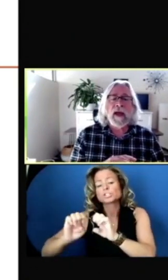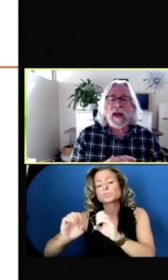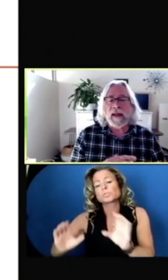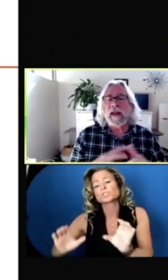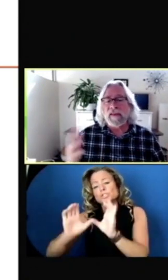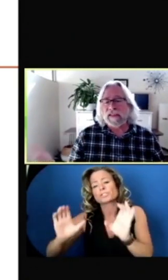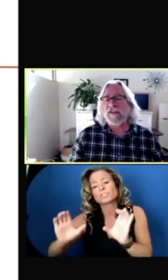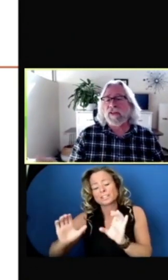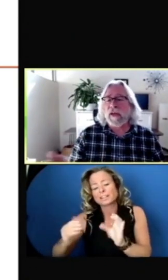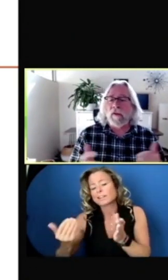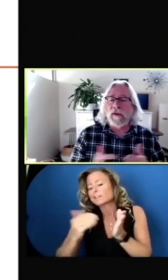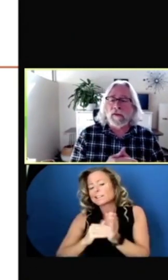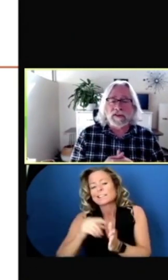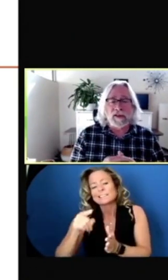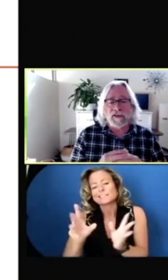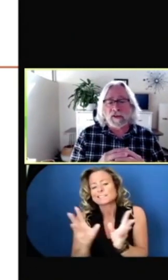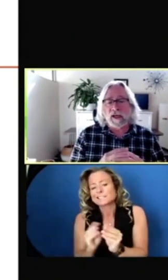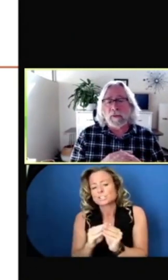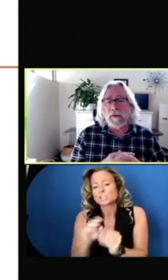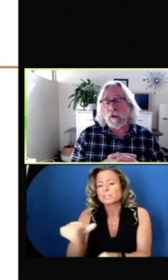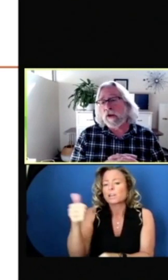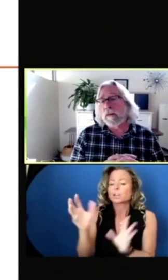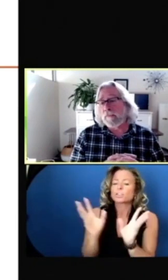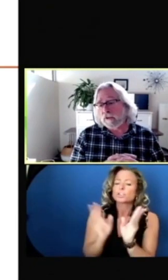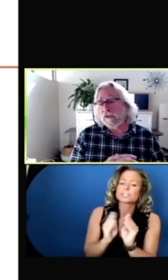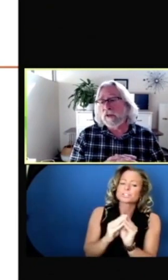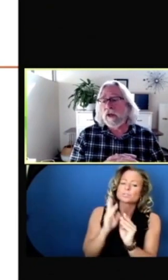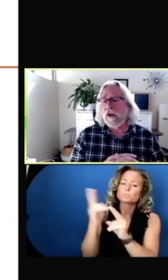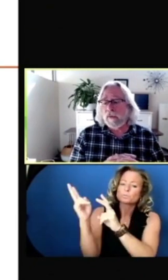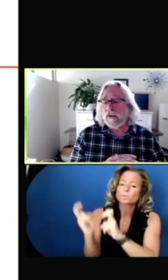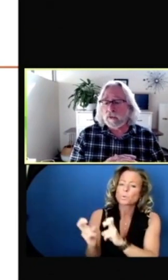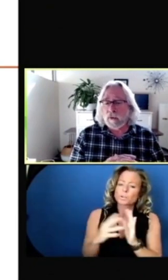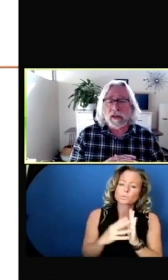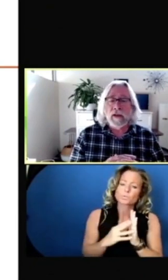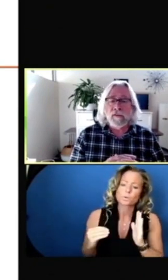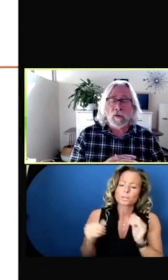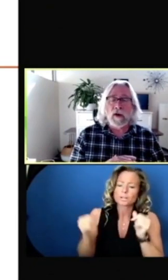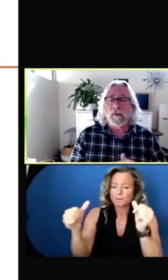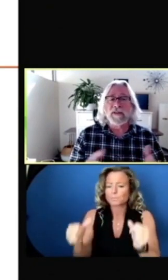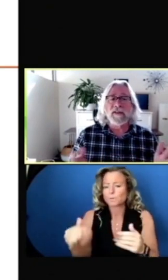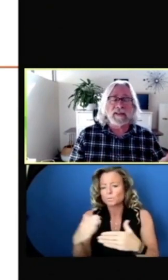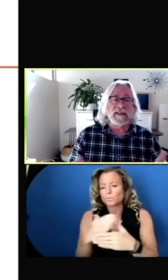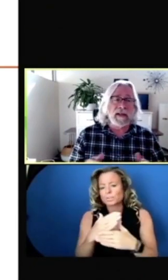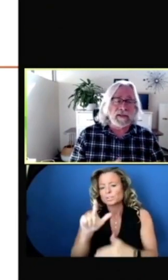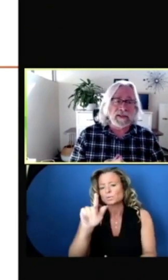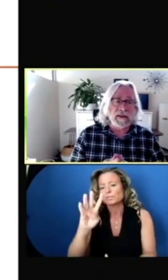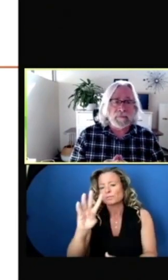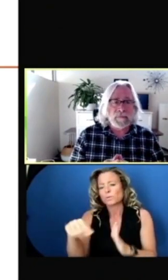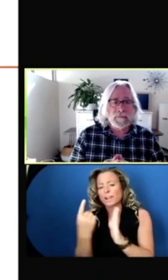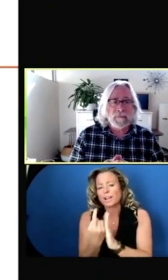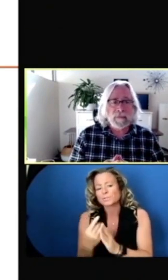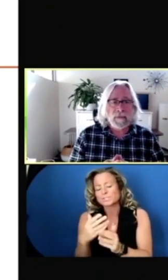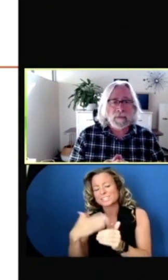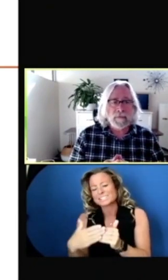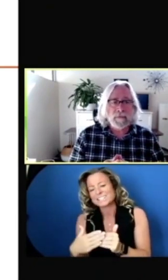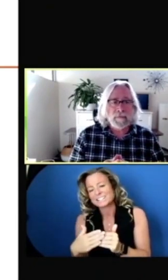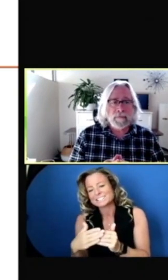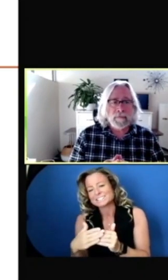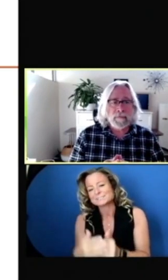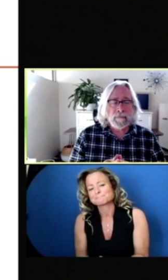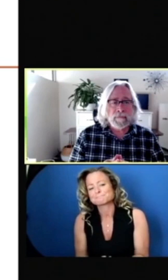certificate. And again, this session and all the other sessions are going to be recorded and posted within 24 hours. Next slide, please.